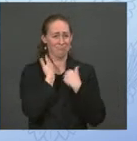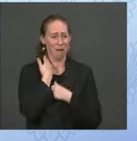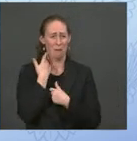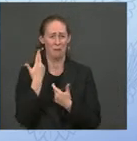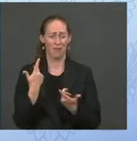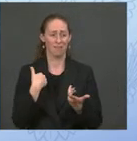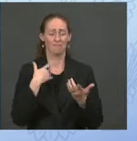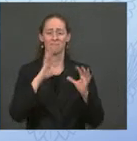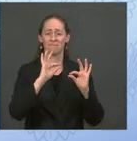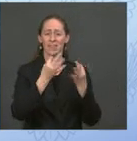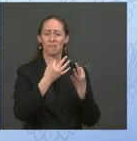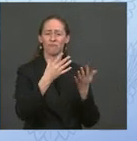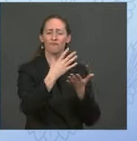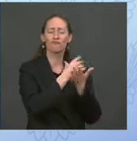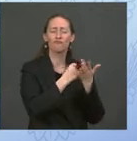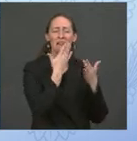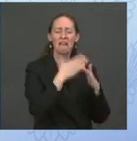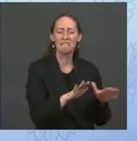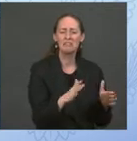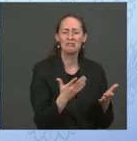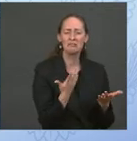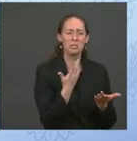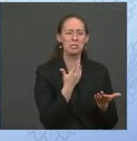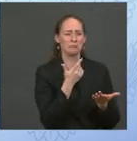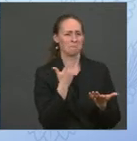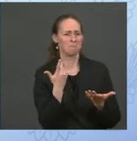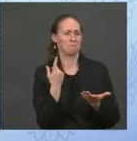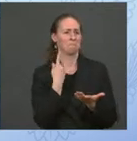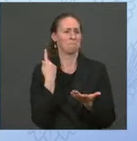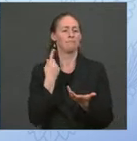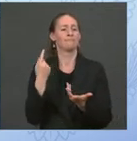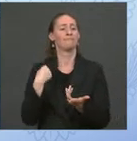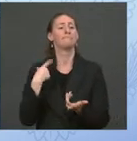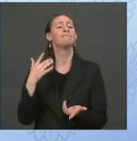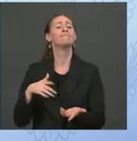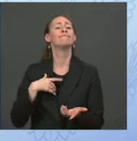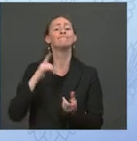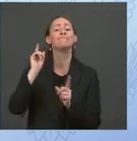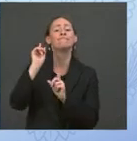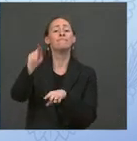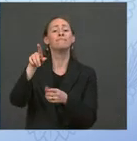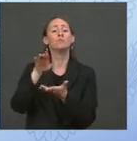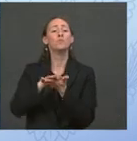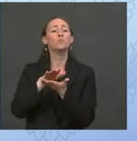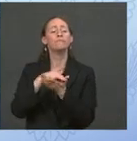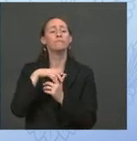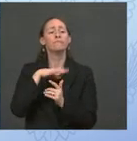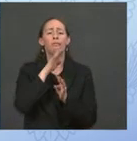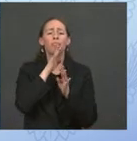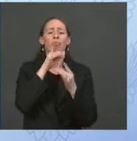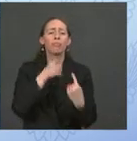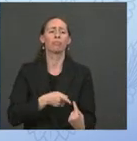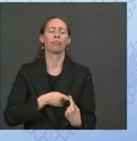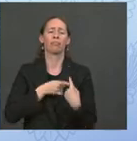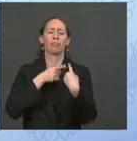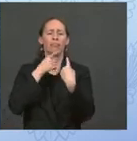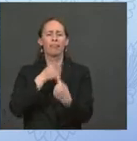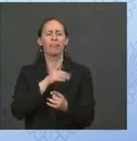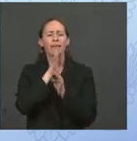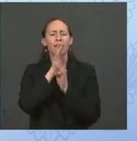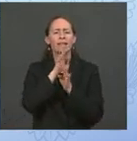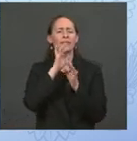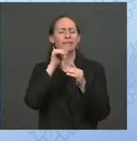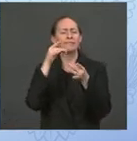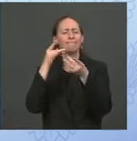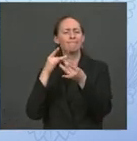family, who grew up in grade school stuttering, literally. For me, I'm